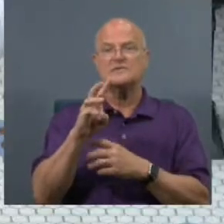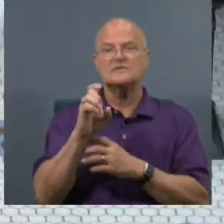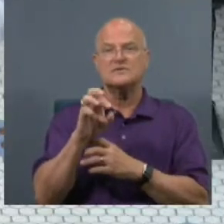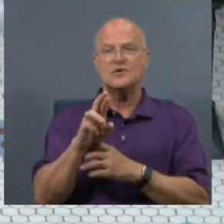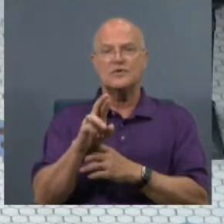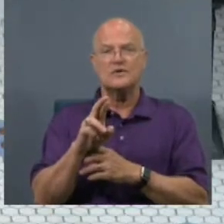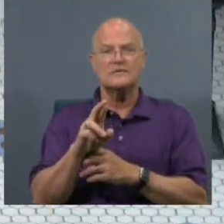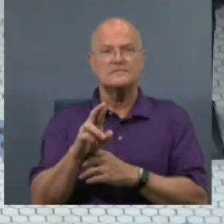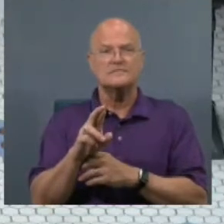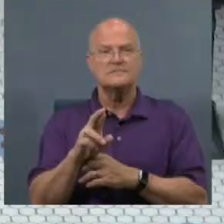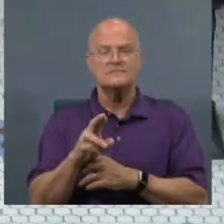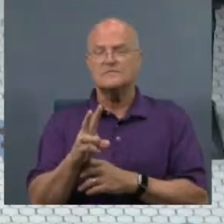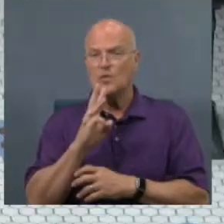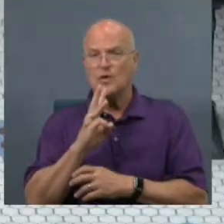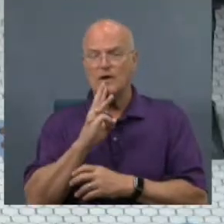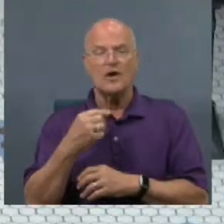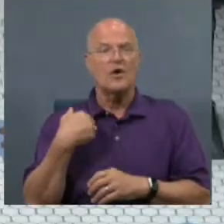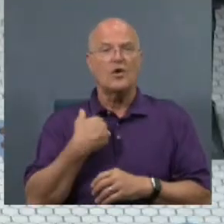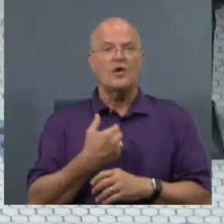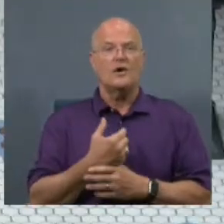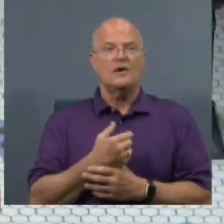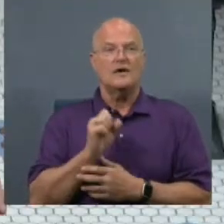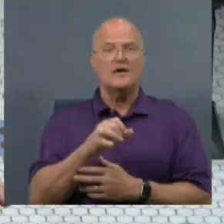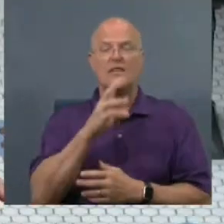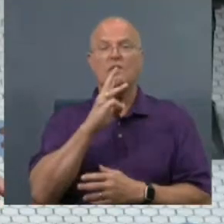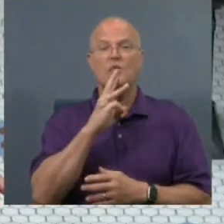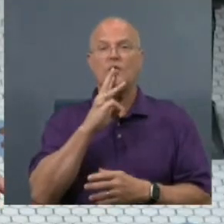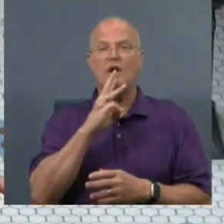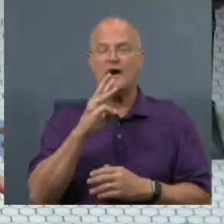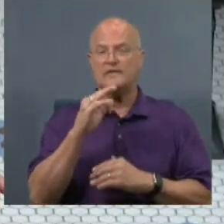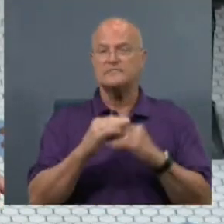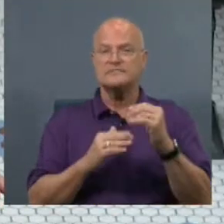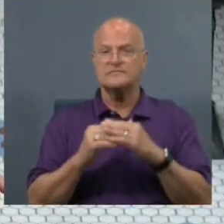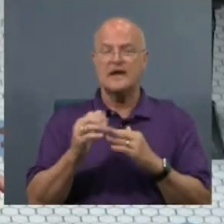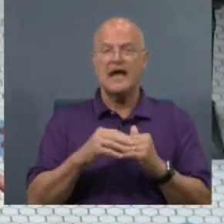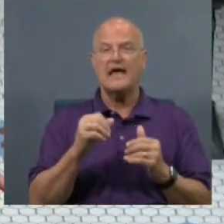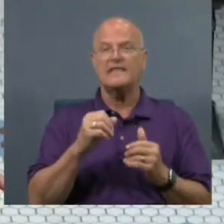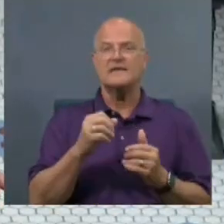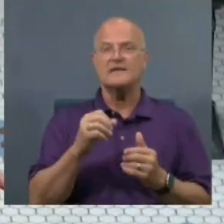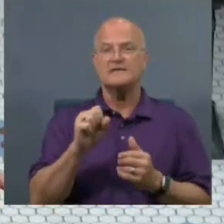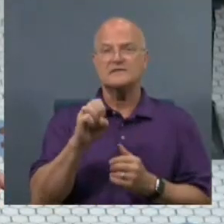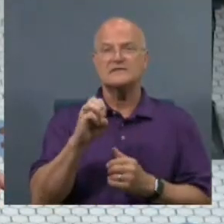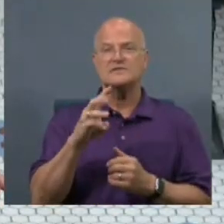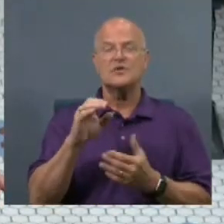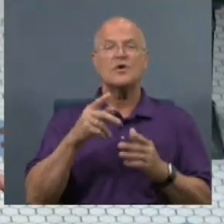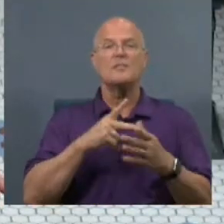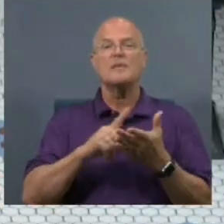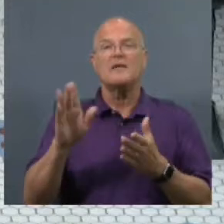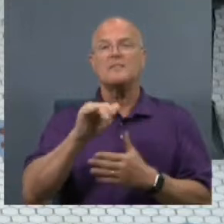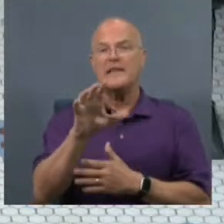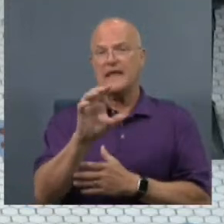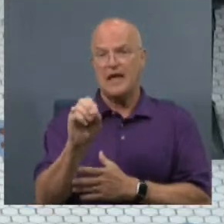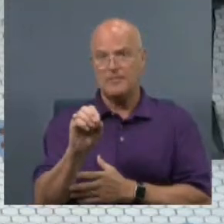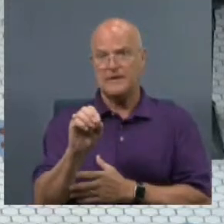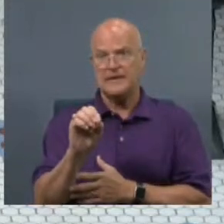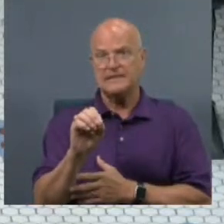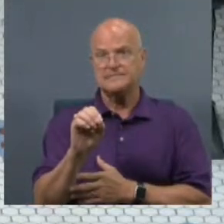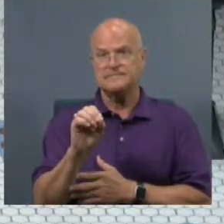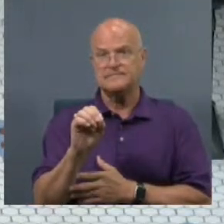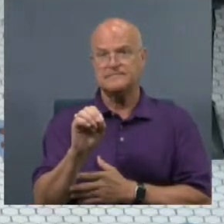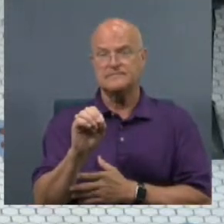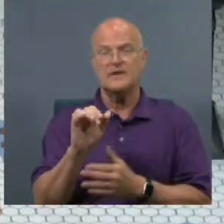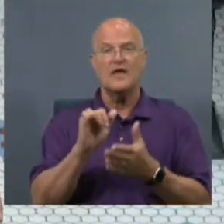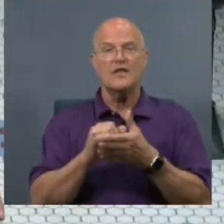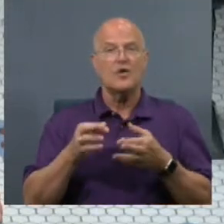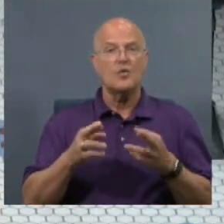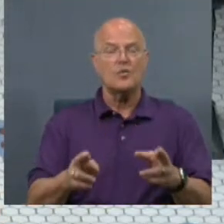good question. So Water. So the water infrastructure and the wastewater infrastructure is to be paid for by the company.